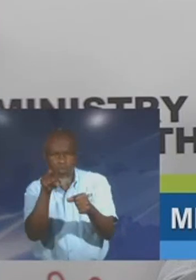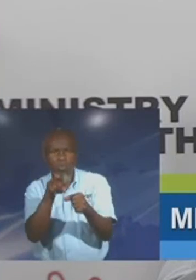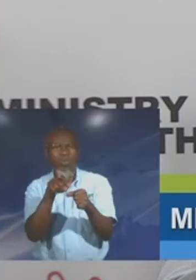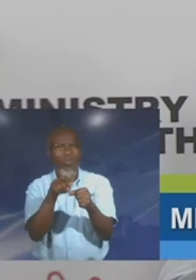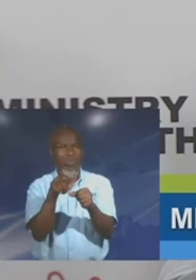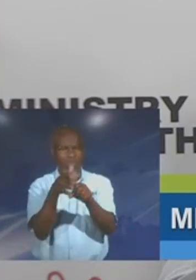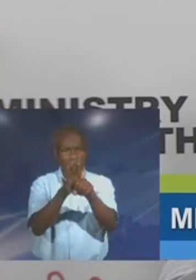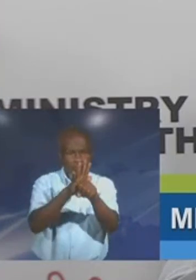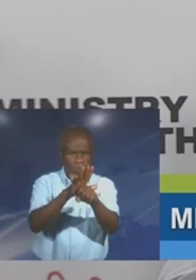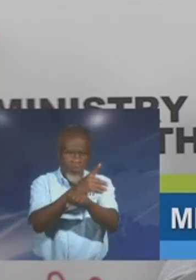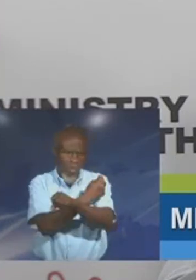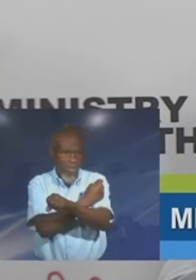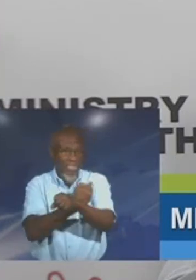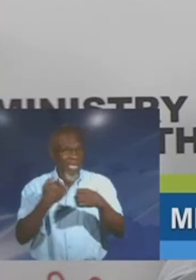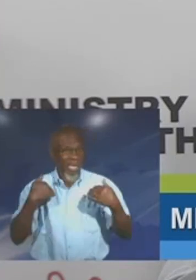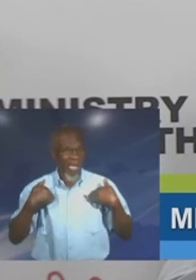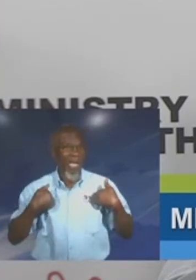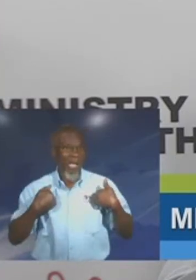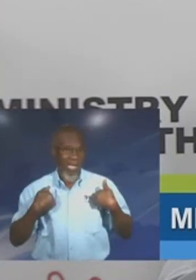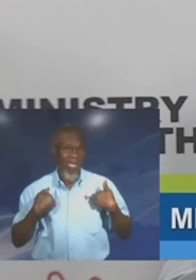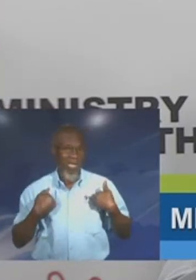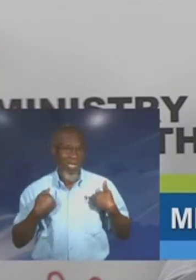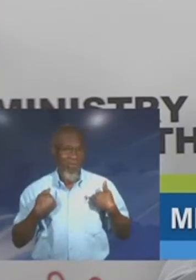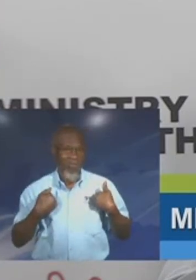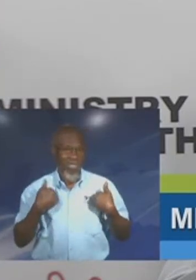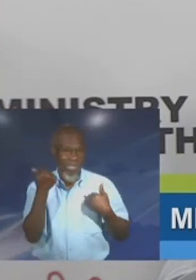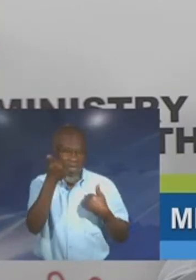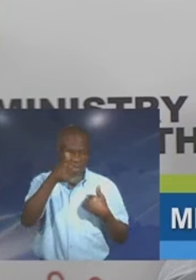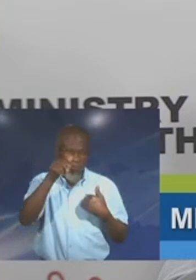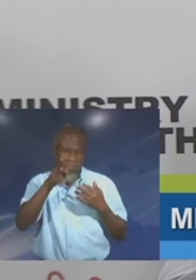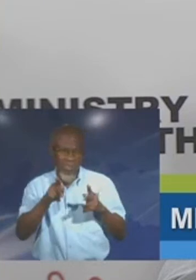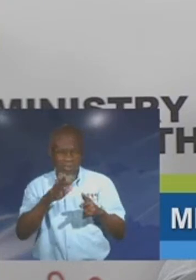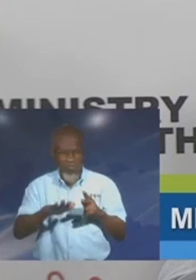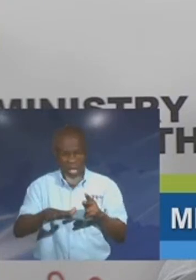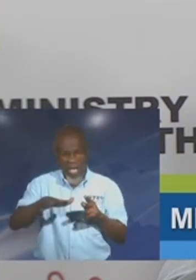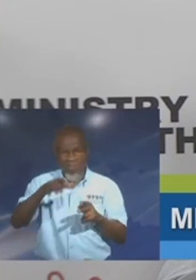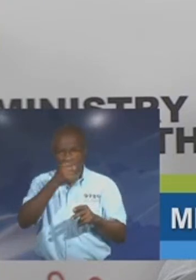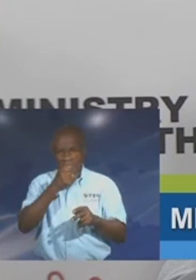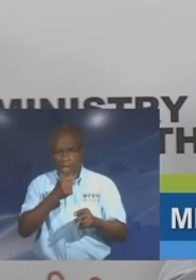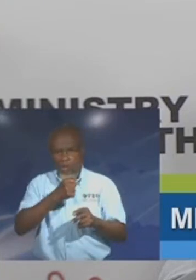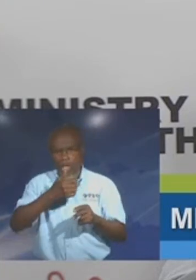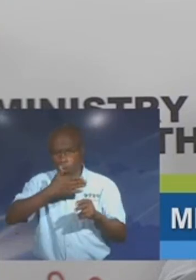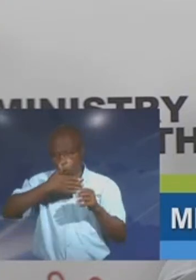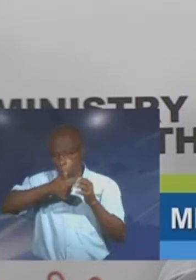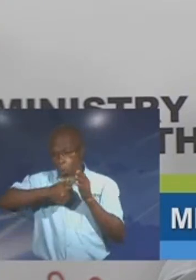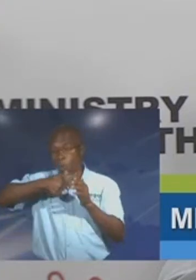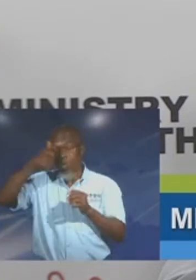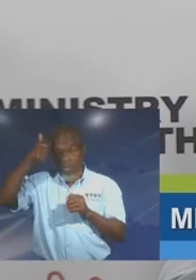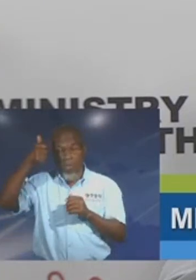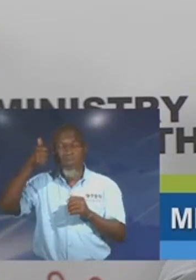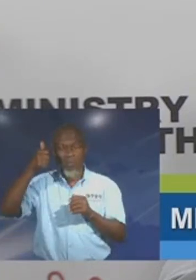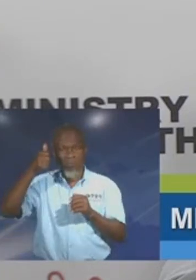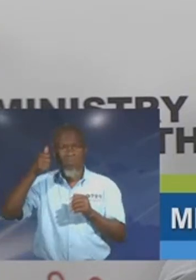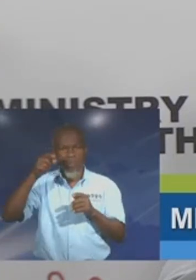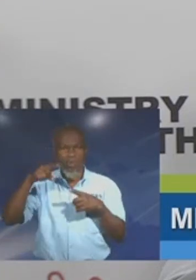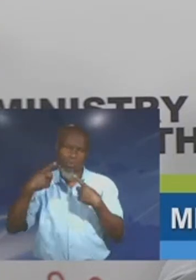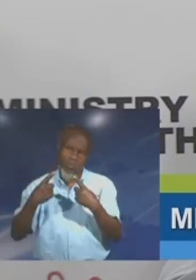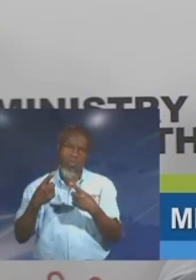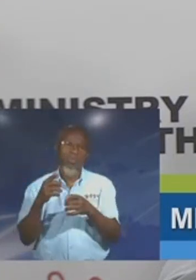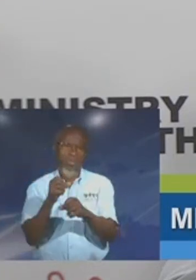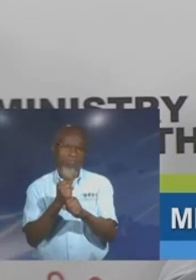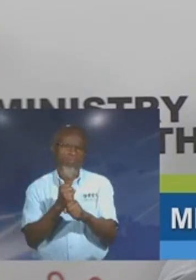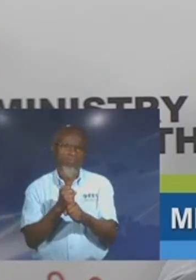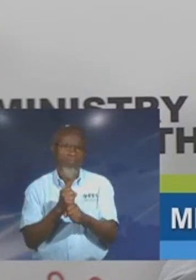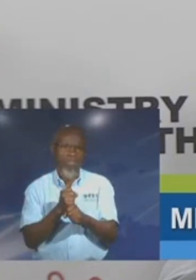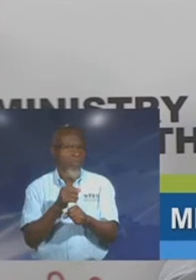vaccines are available for everyone 5 years of age and above. If you have not received your COVID-19 vaccine yet,